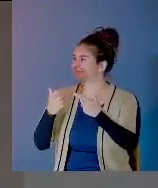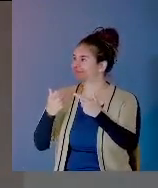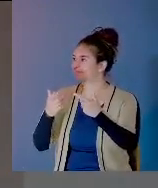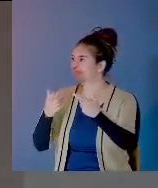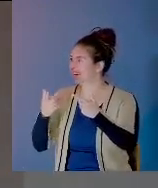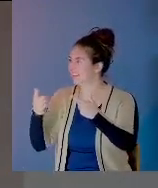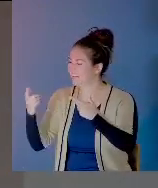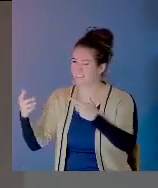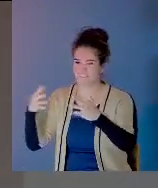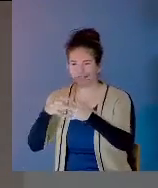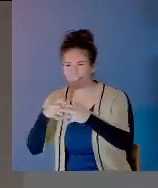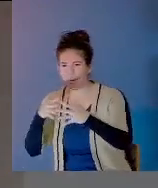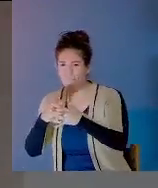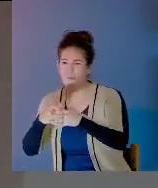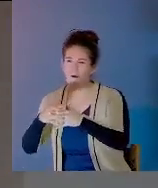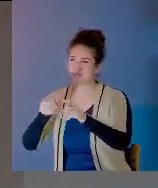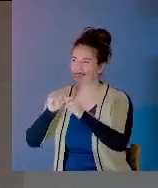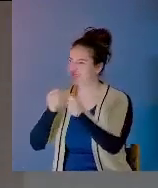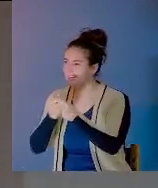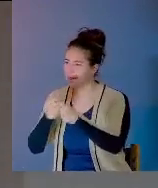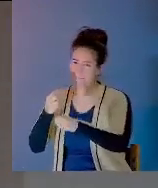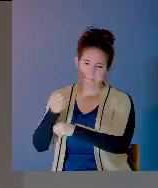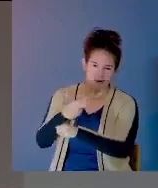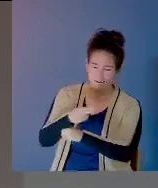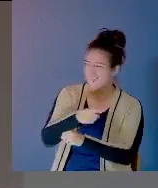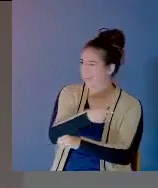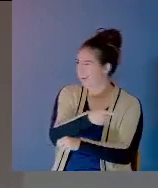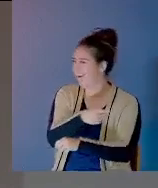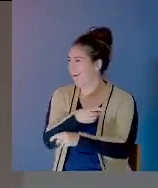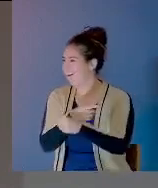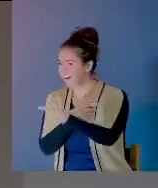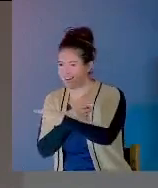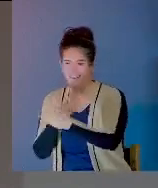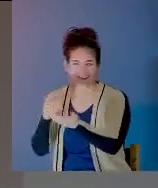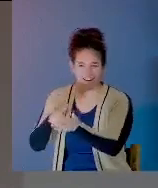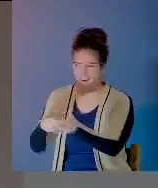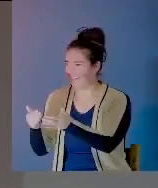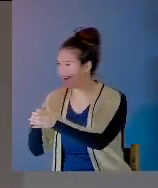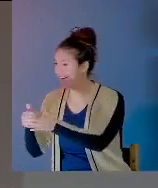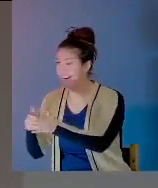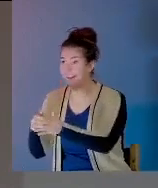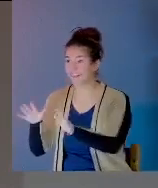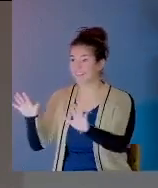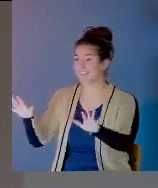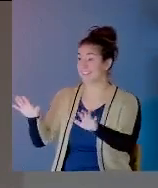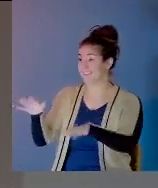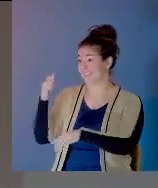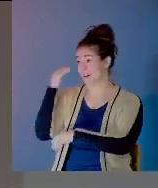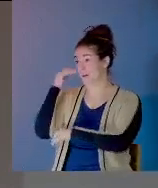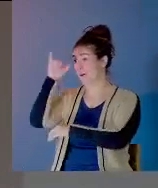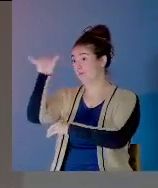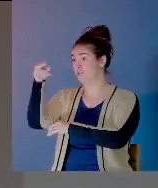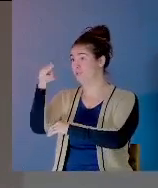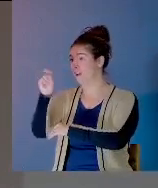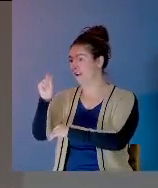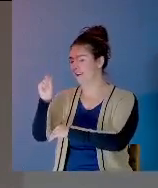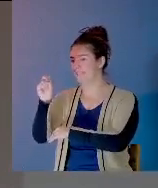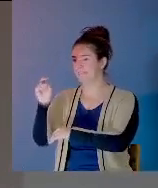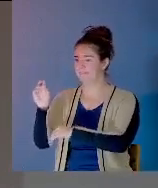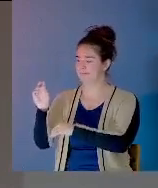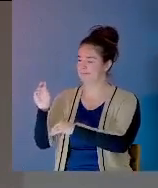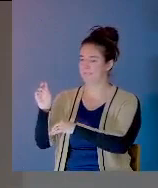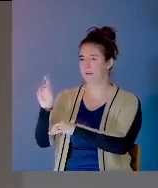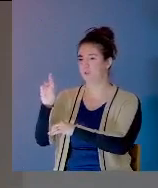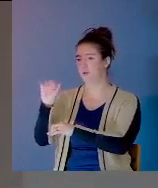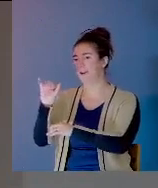and again and again and all that stuff. And they're going to beat the Raiders today, John. I want you to know, But we're always thankful for